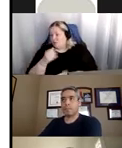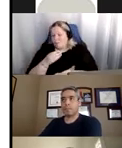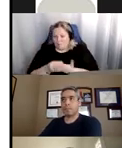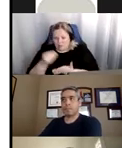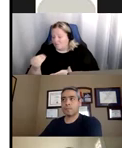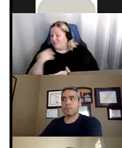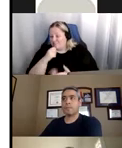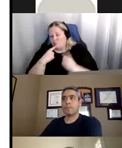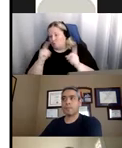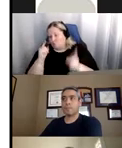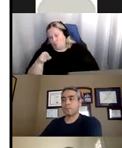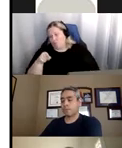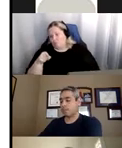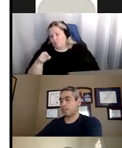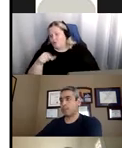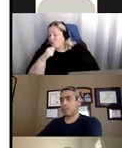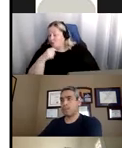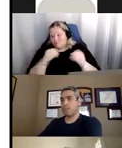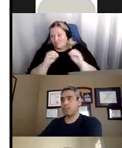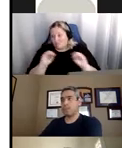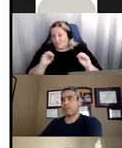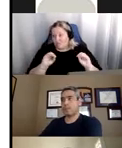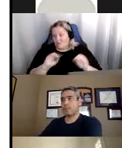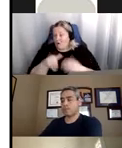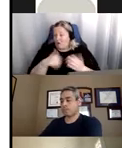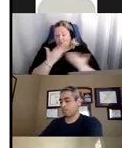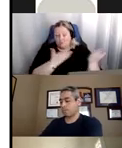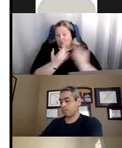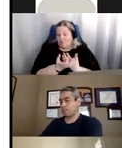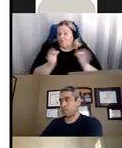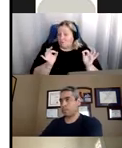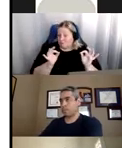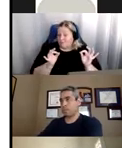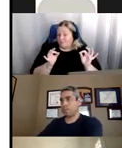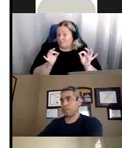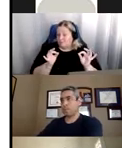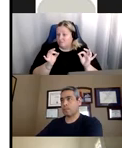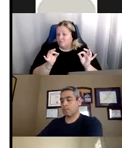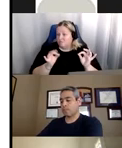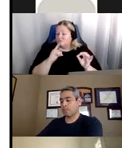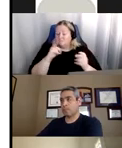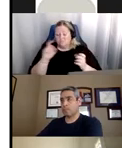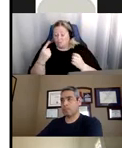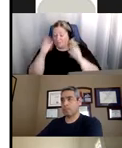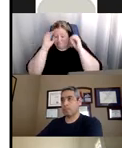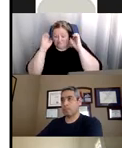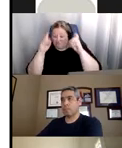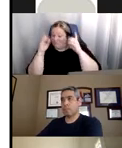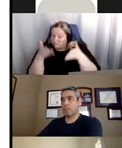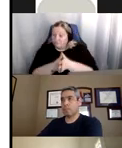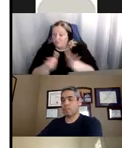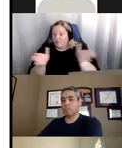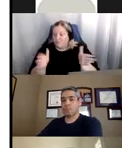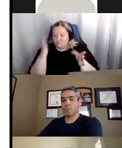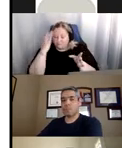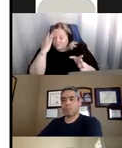doesn't work. We don't sell anything. All of our services are free. We are just really about educating the public, public